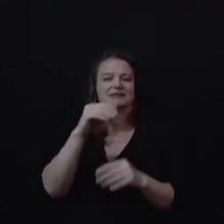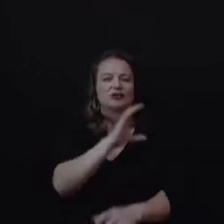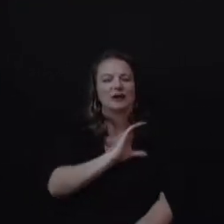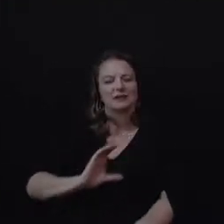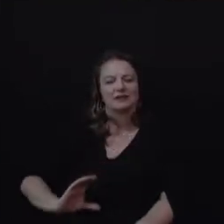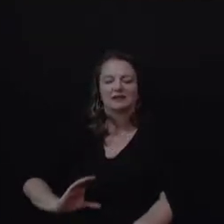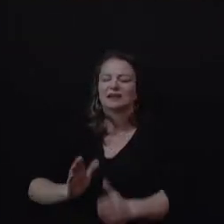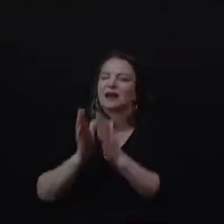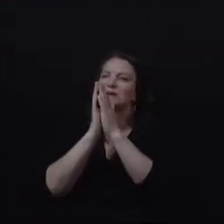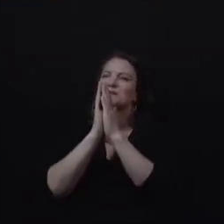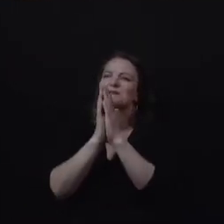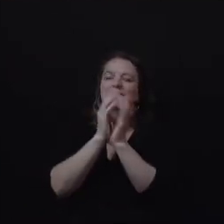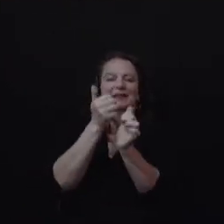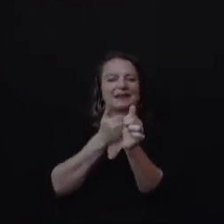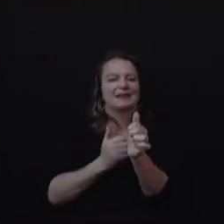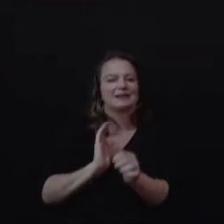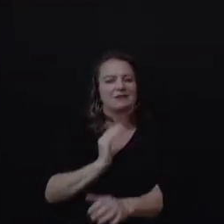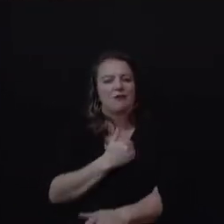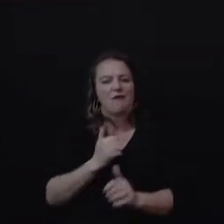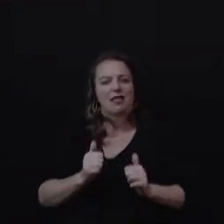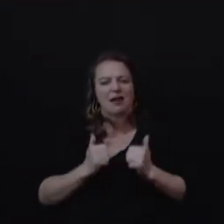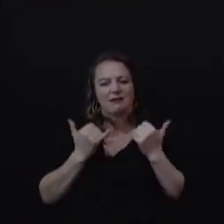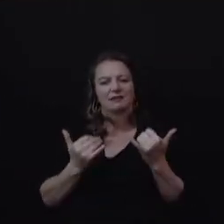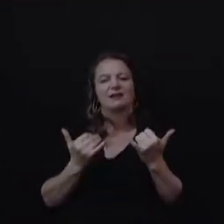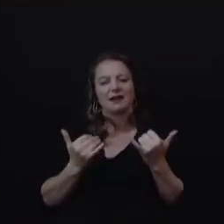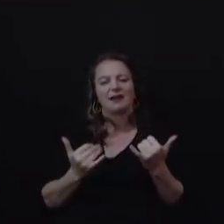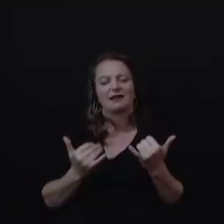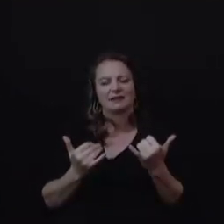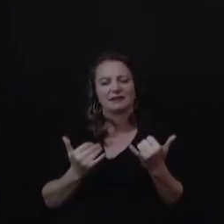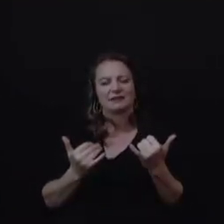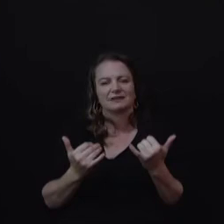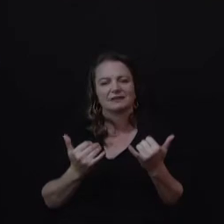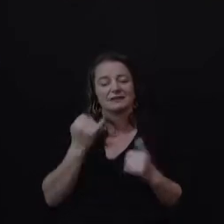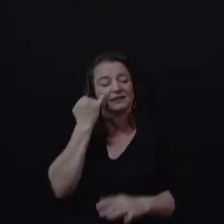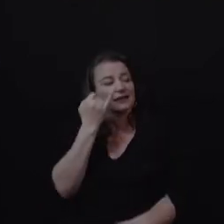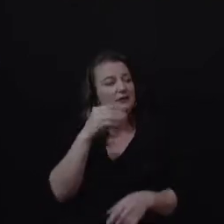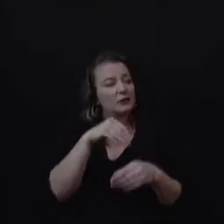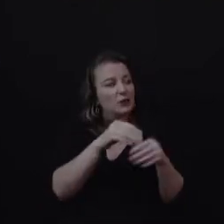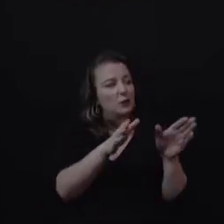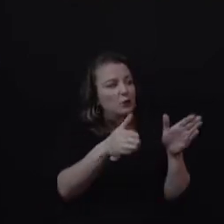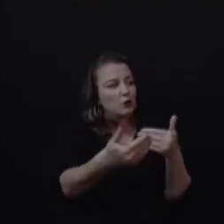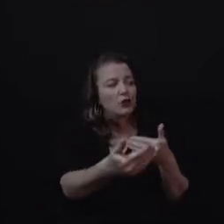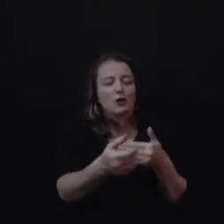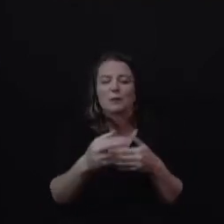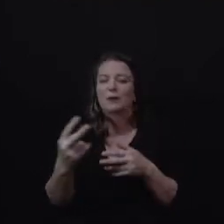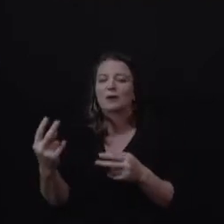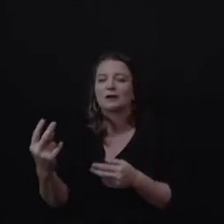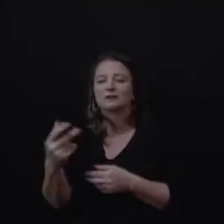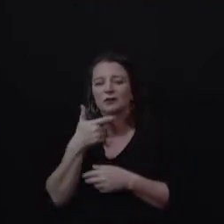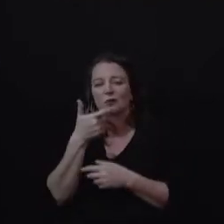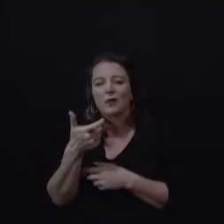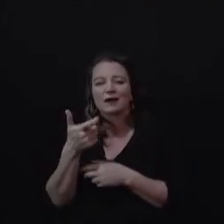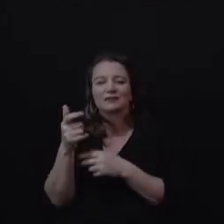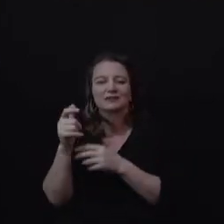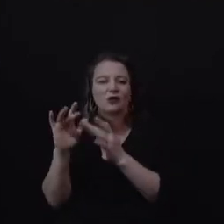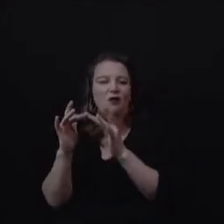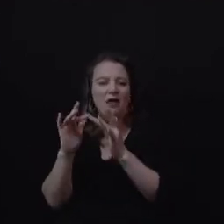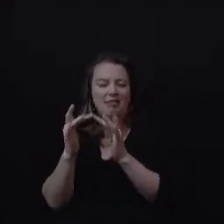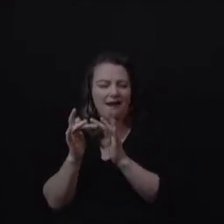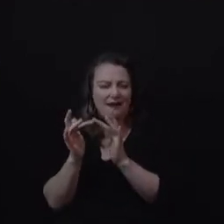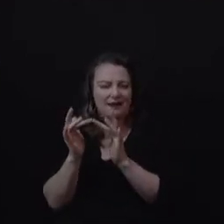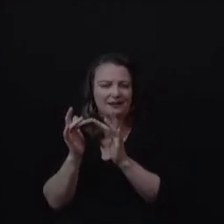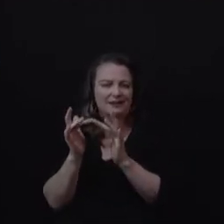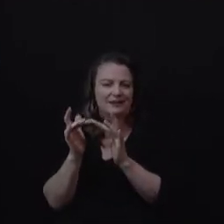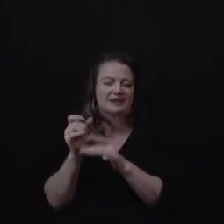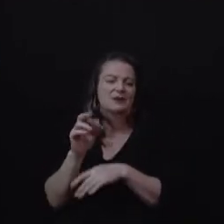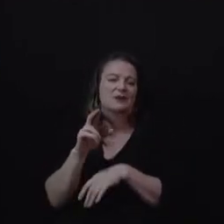each of our lives today, those in this room, those that are watching online, and those that would watch this